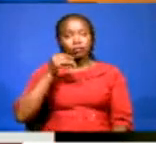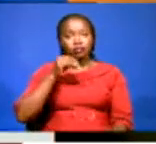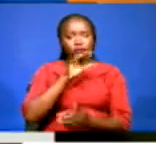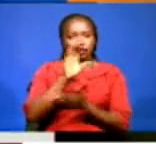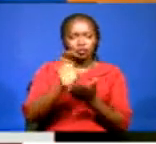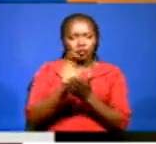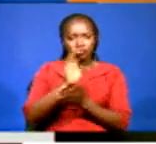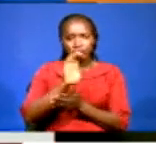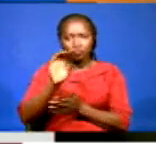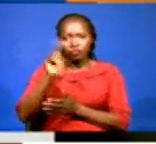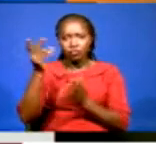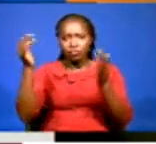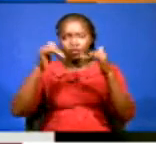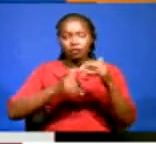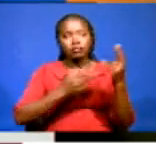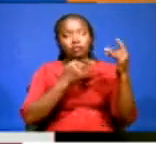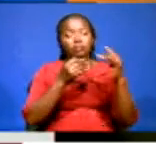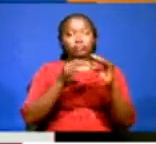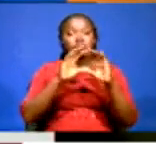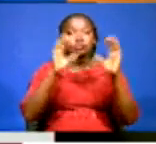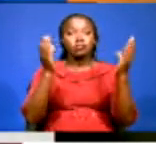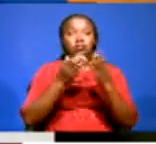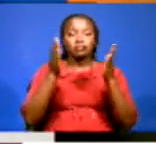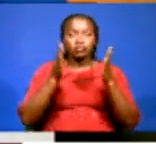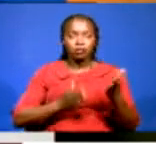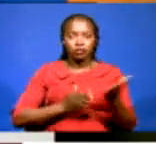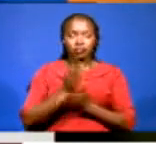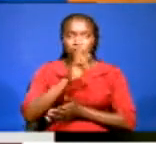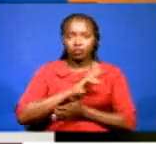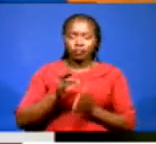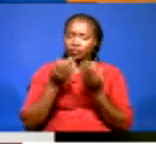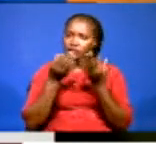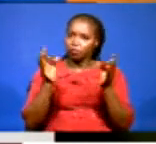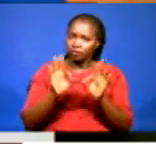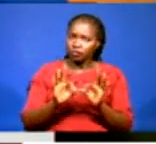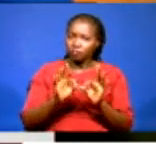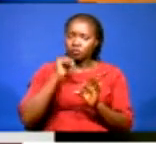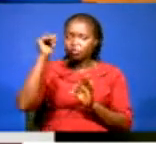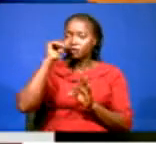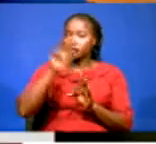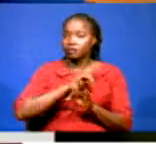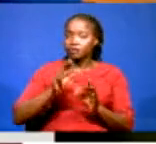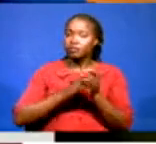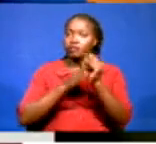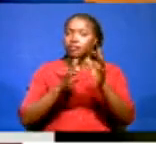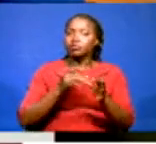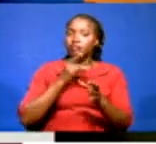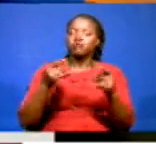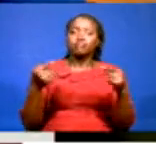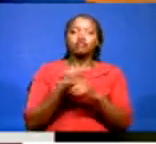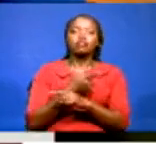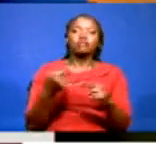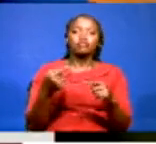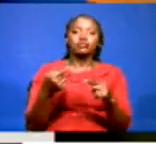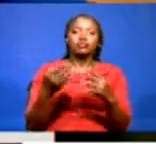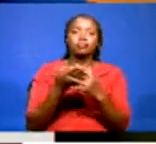the second Conference of Hope and Universal Human Rights and Religious Freedom. The political and religious leaders said clashes between dictatorial